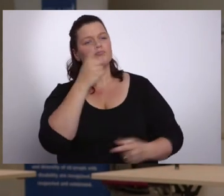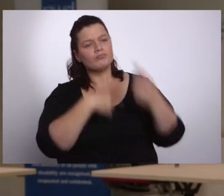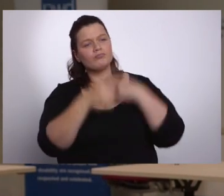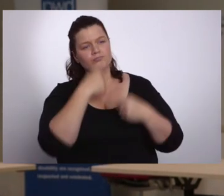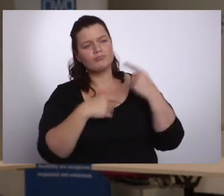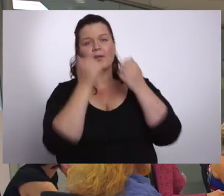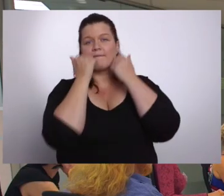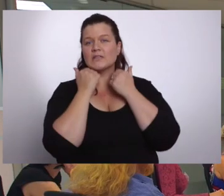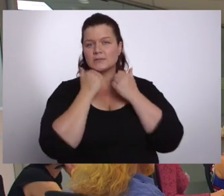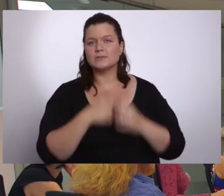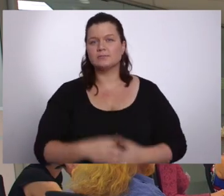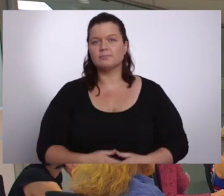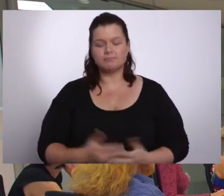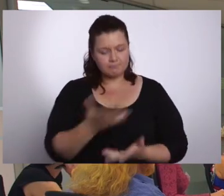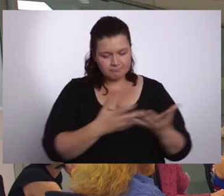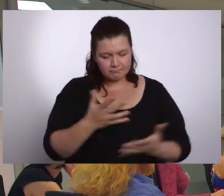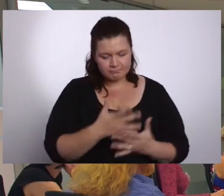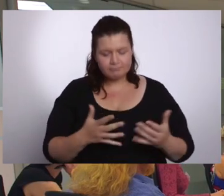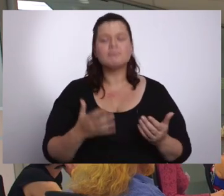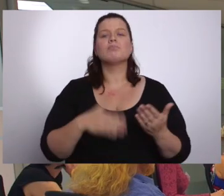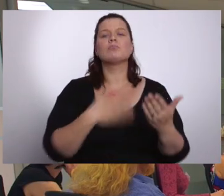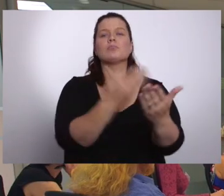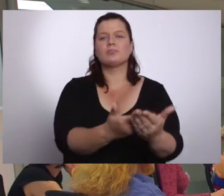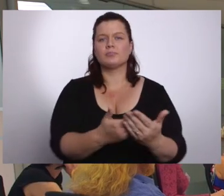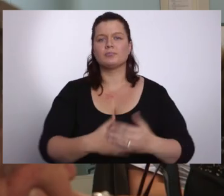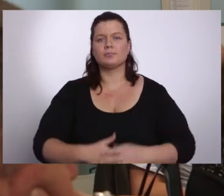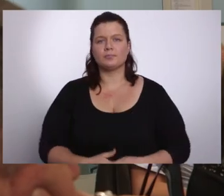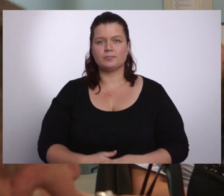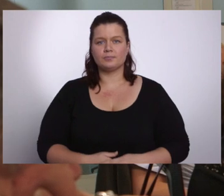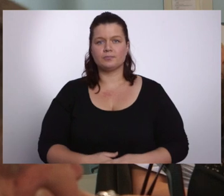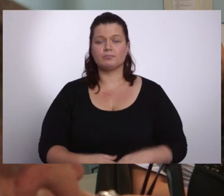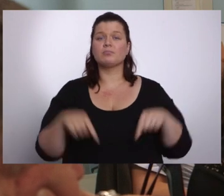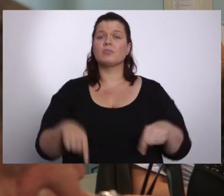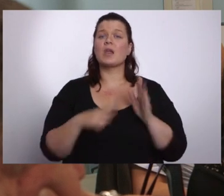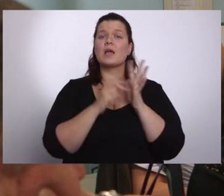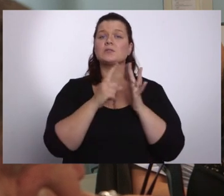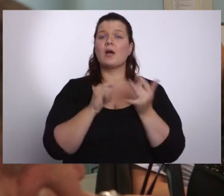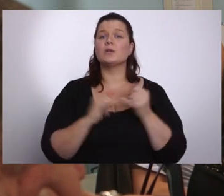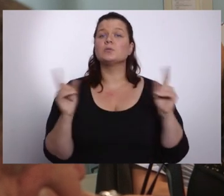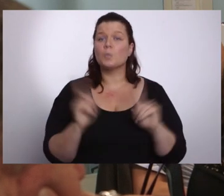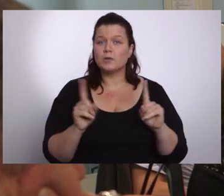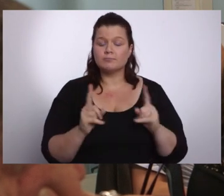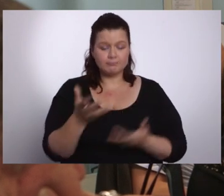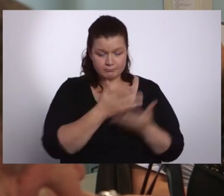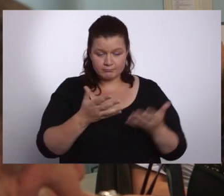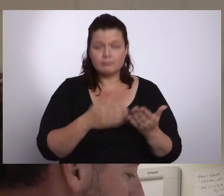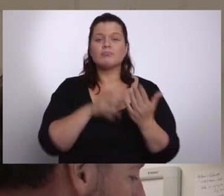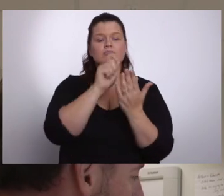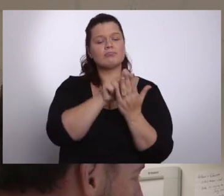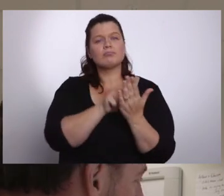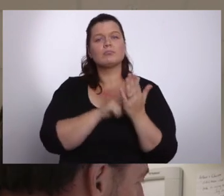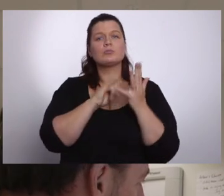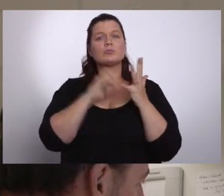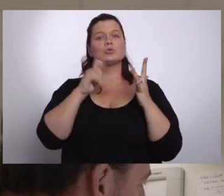jury in that we have witnesses giving evidence and their job is to actually make a determination to deliberate, to give advice,